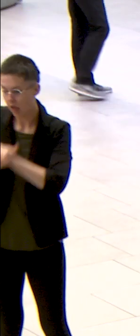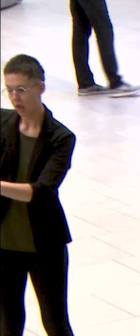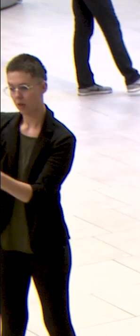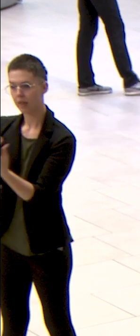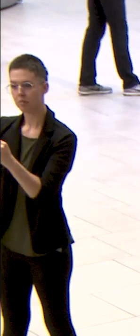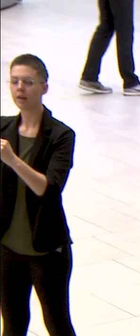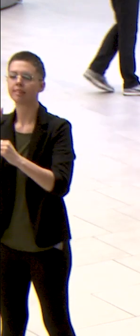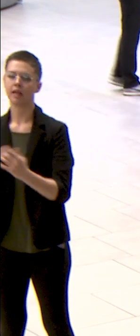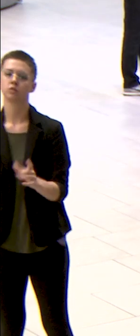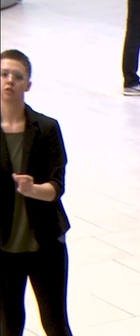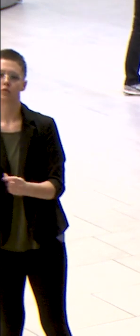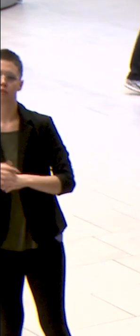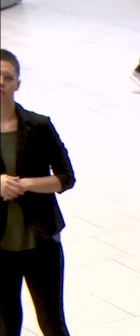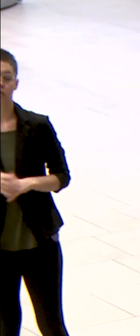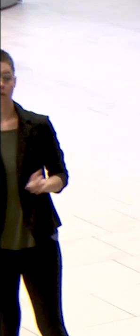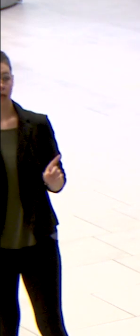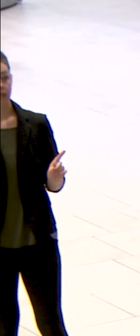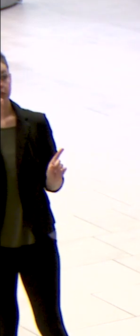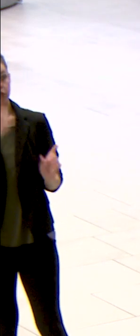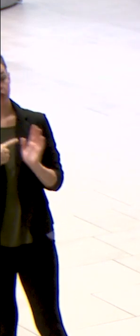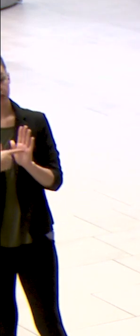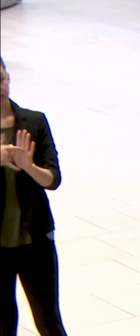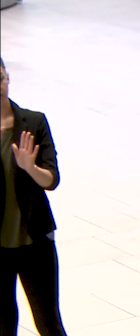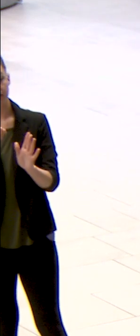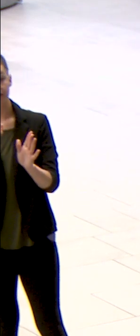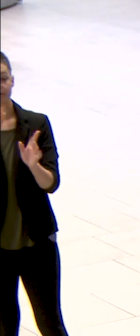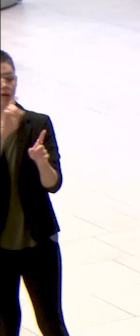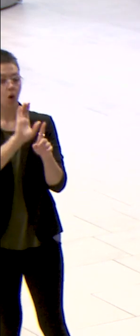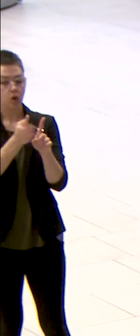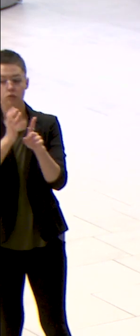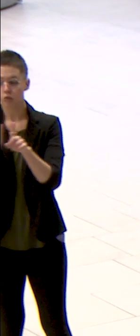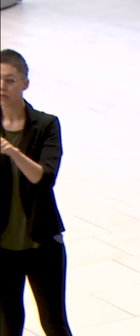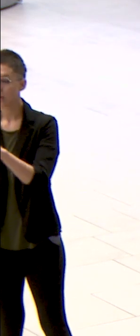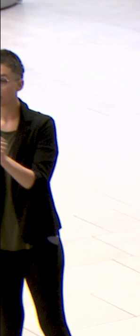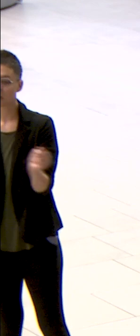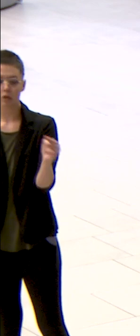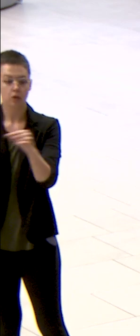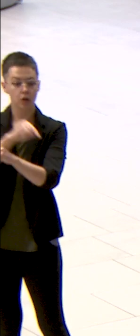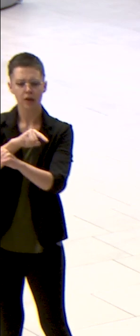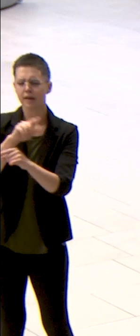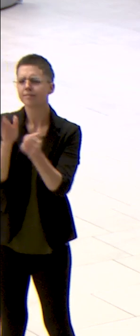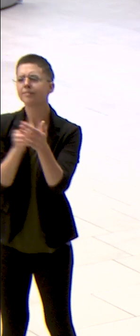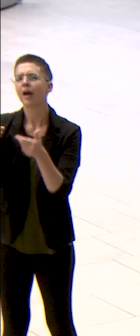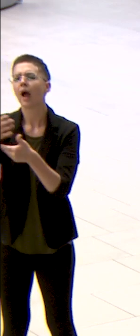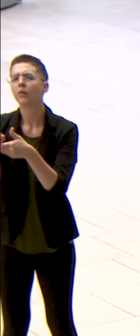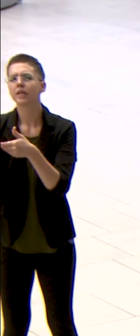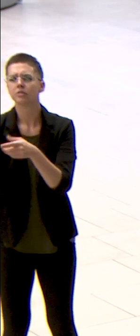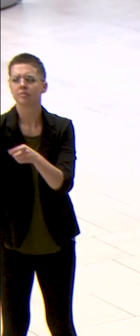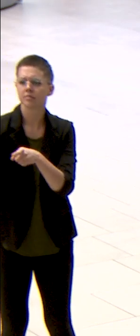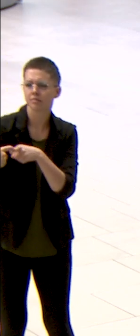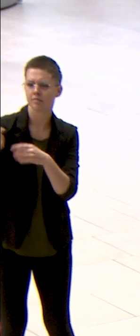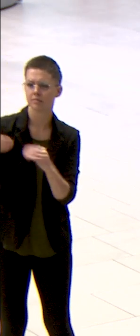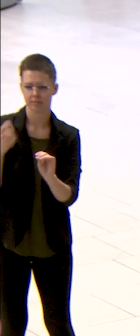does. And I think it's a good example. If you look at it cross-culturally, right, and you think of every, even outside of just the Hispanic market, like you